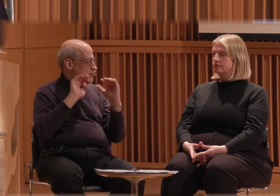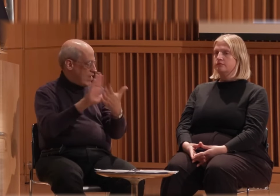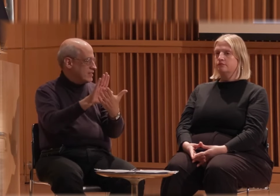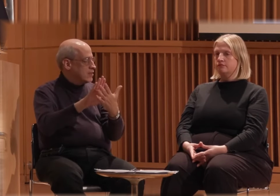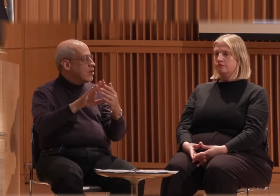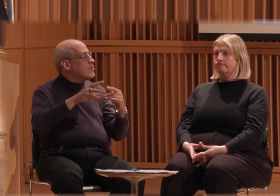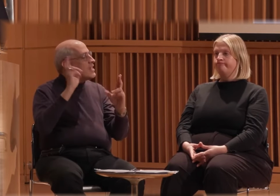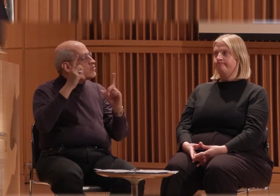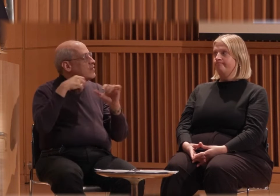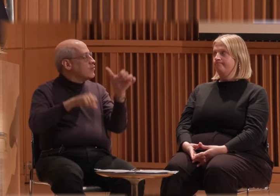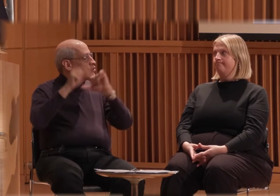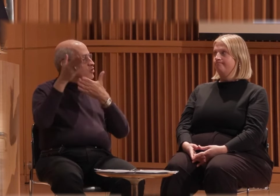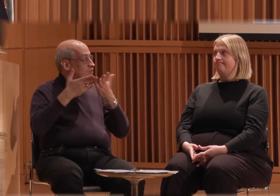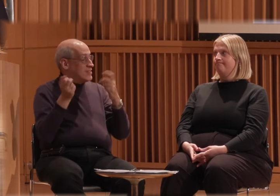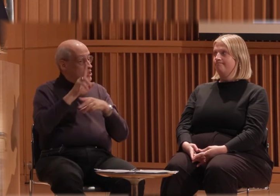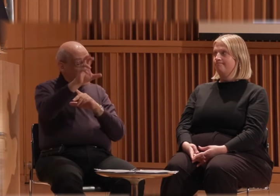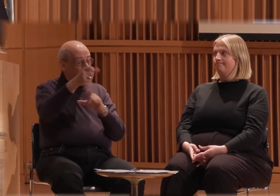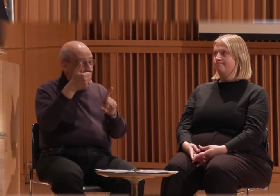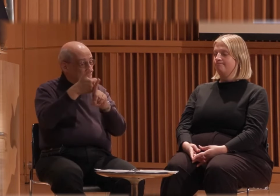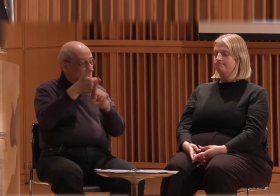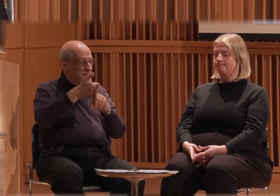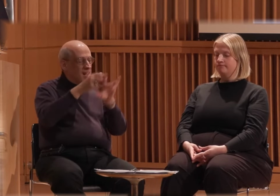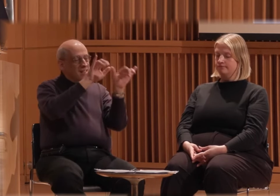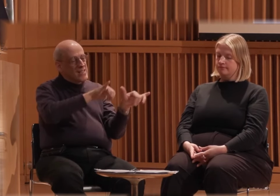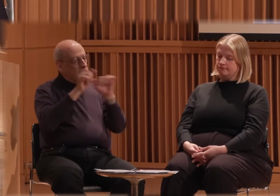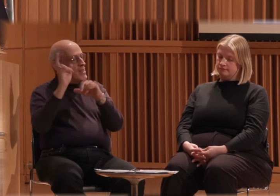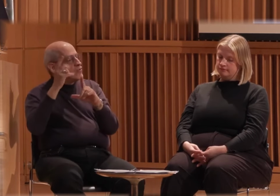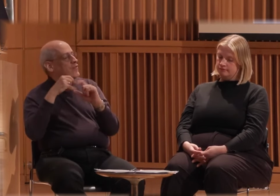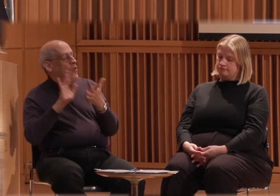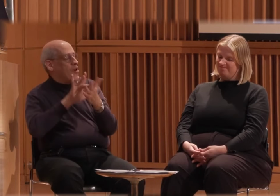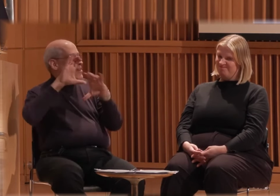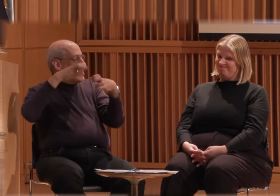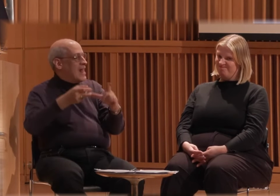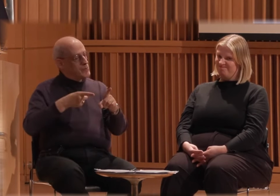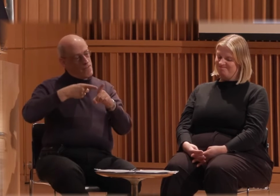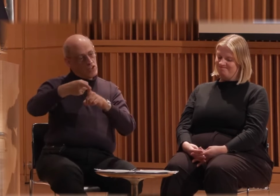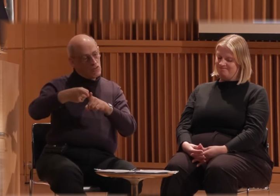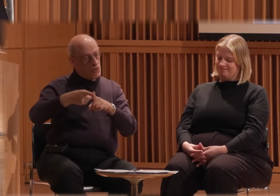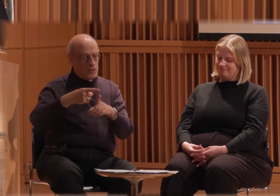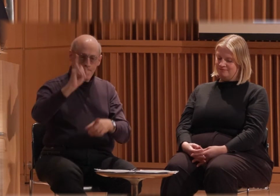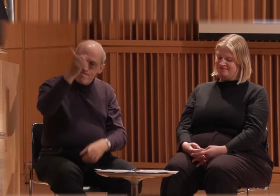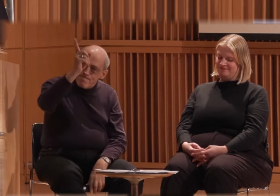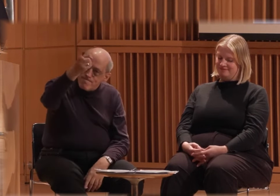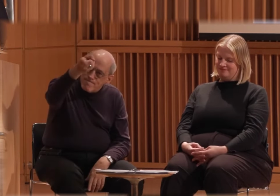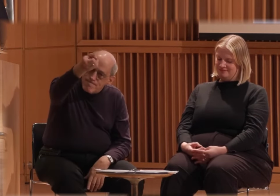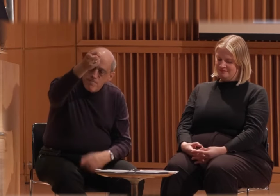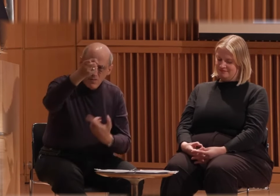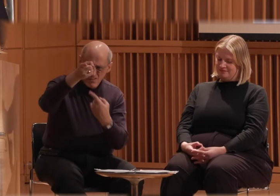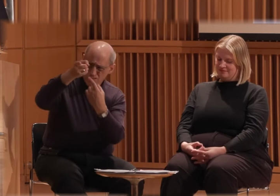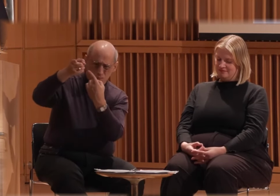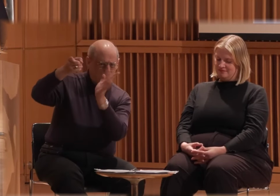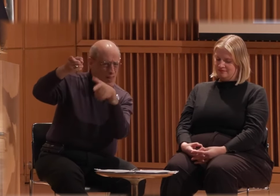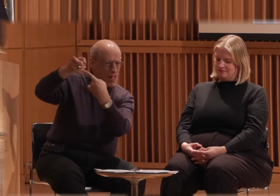history of social services in the United States is often the history of middle-class professionals wagging their fingers at the